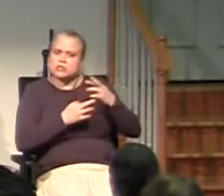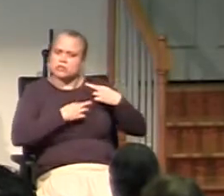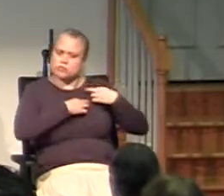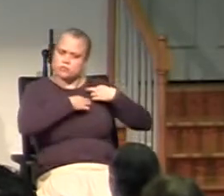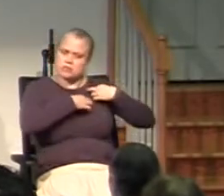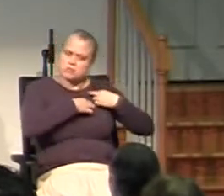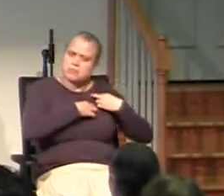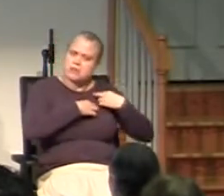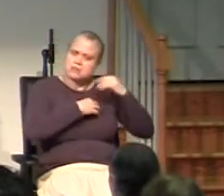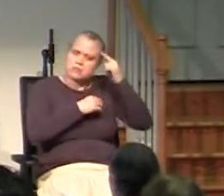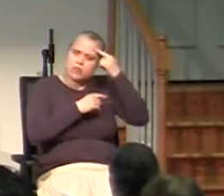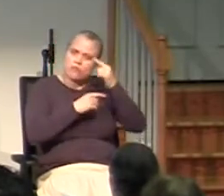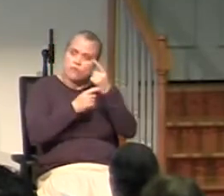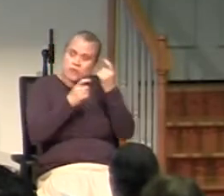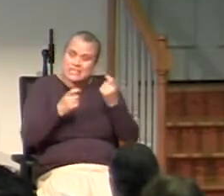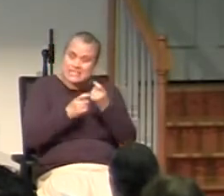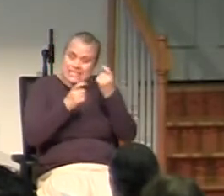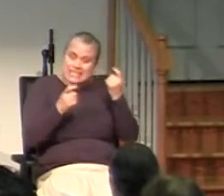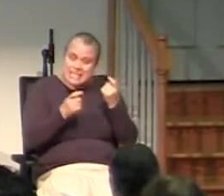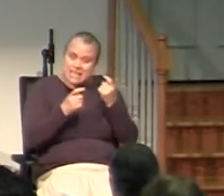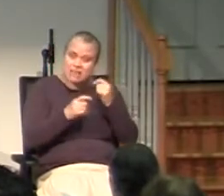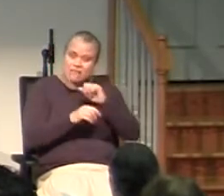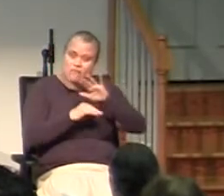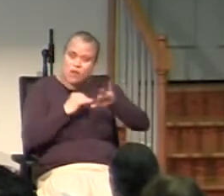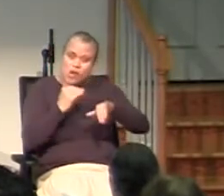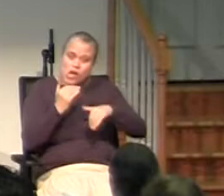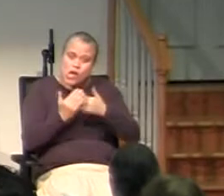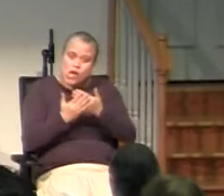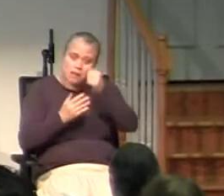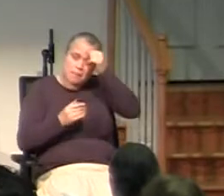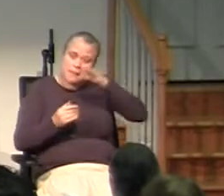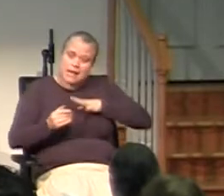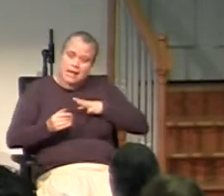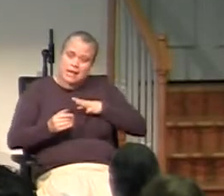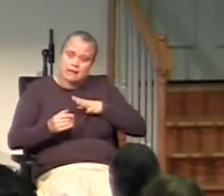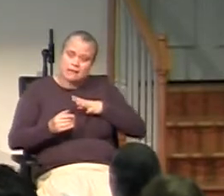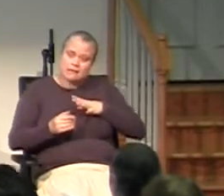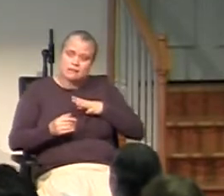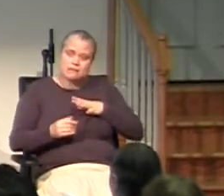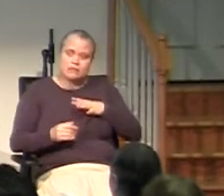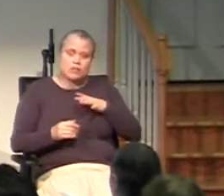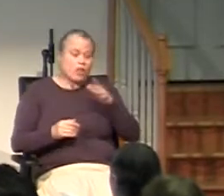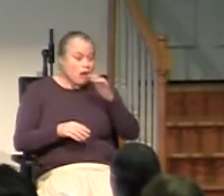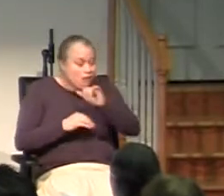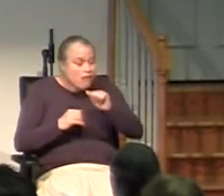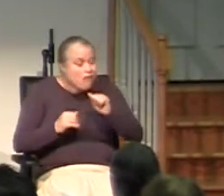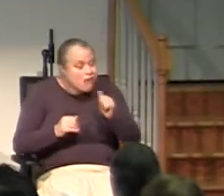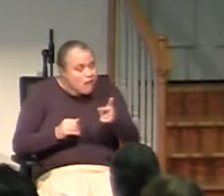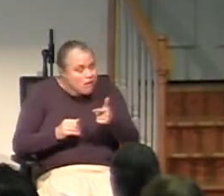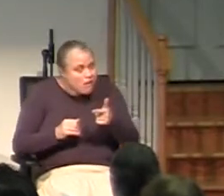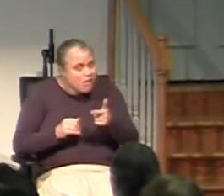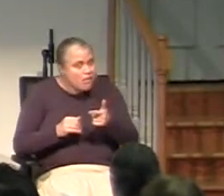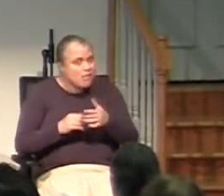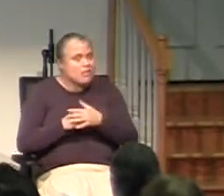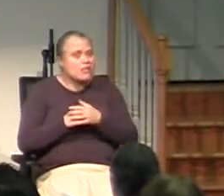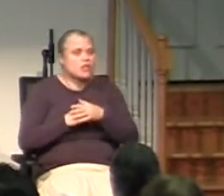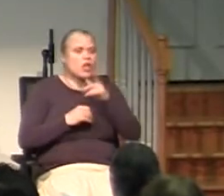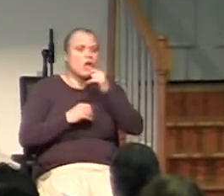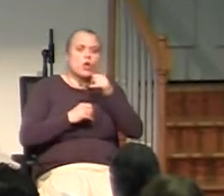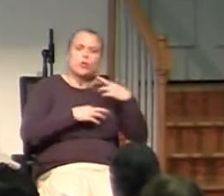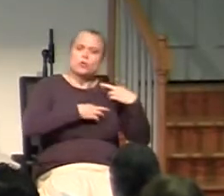mankind? All the sins? Okay. Who was accountable for our sins?